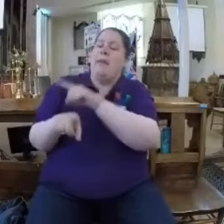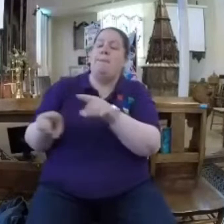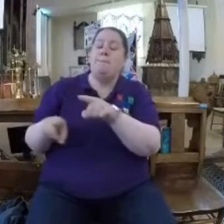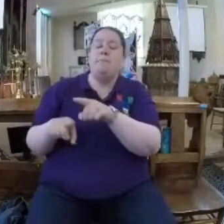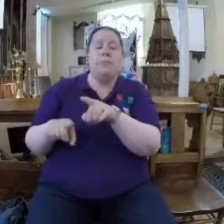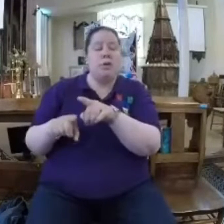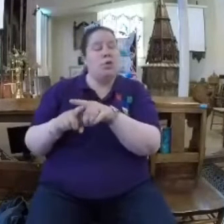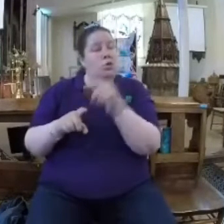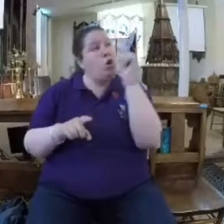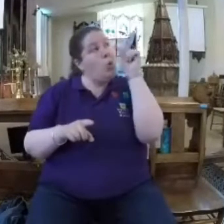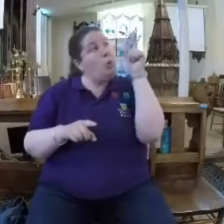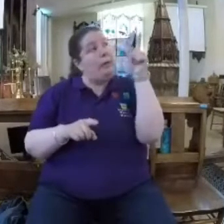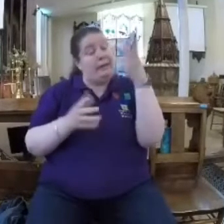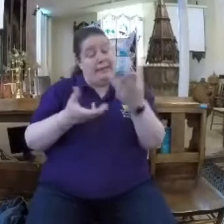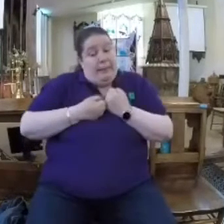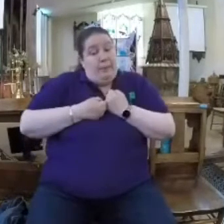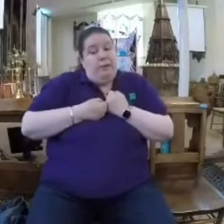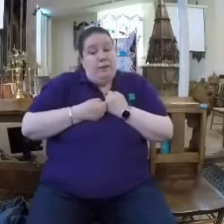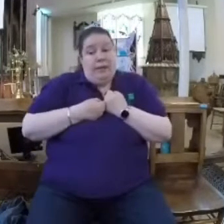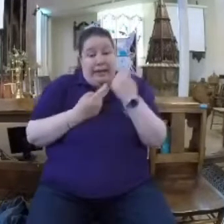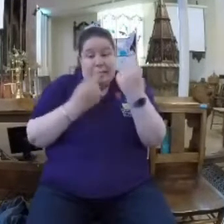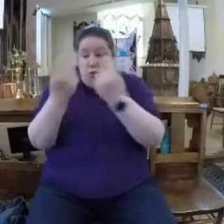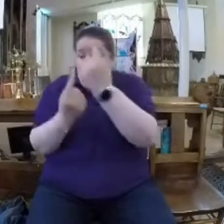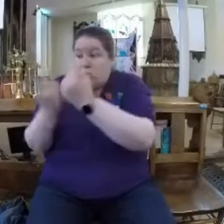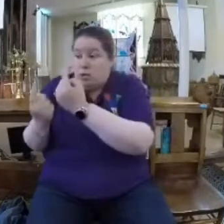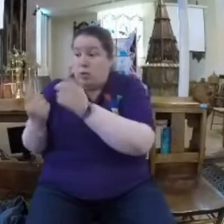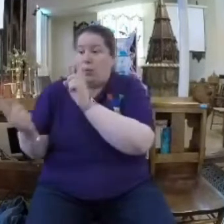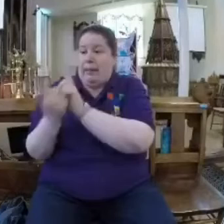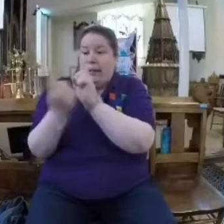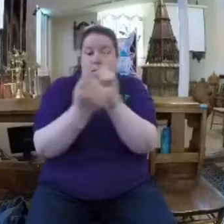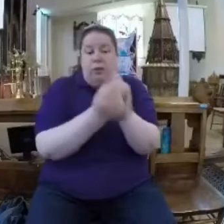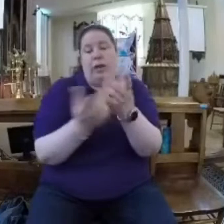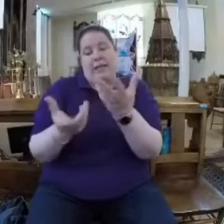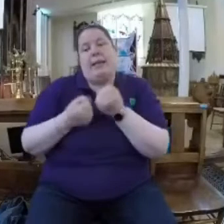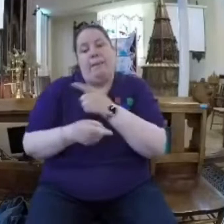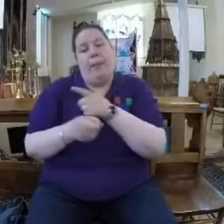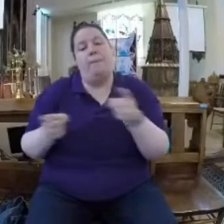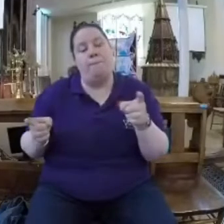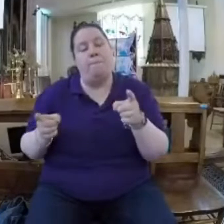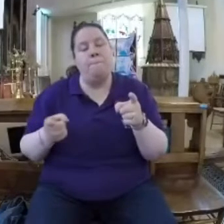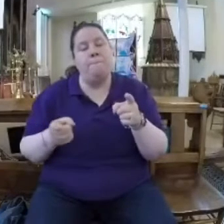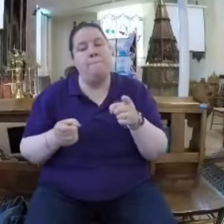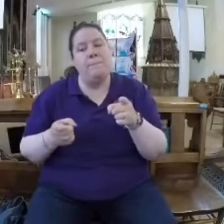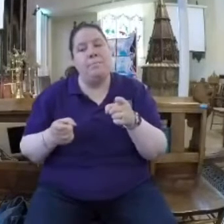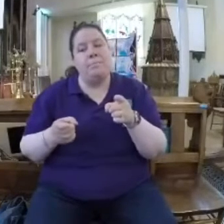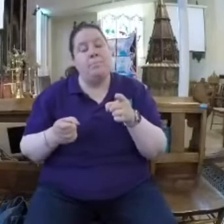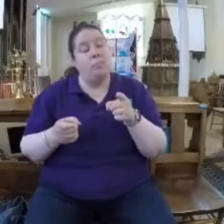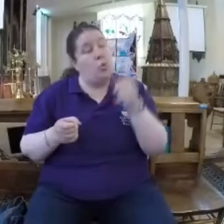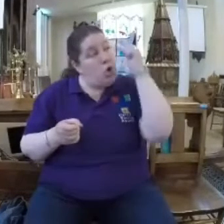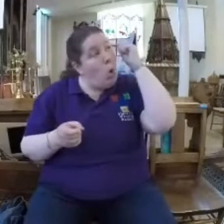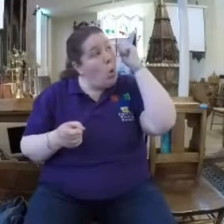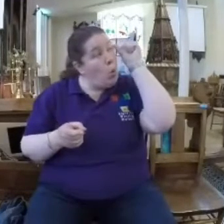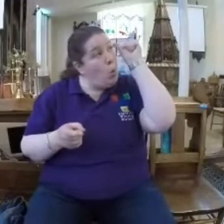acceptance and to offer acceptance to everyone who is searching. It's to forgive as we know that we've been